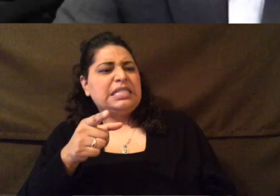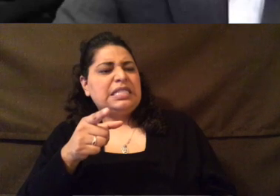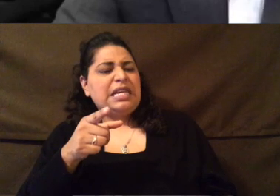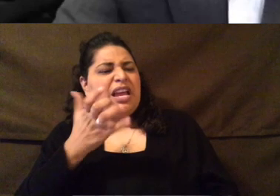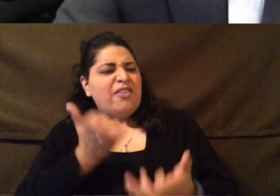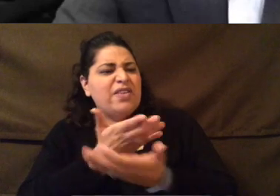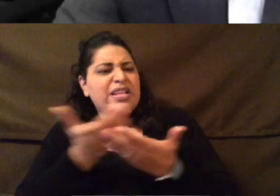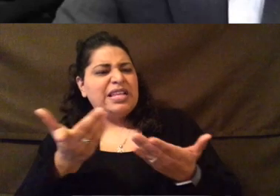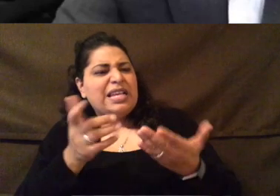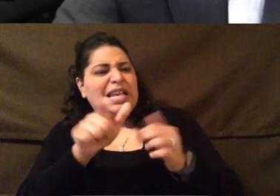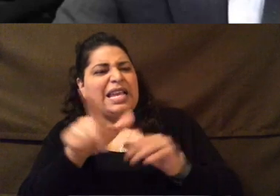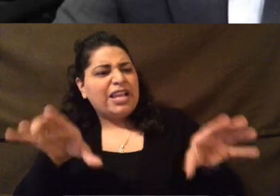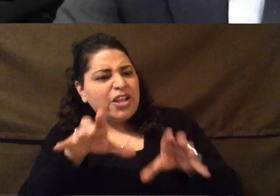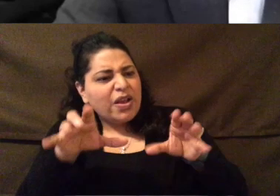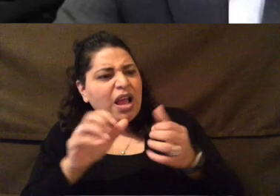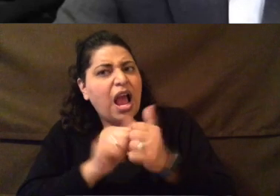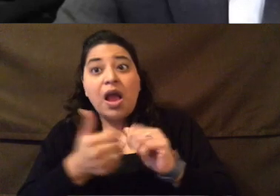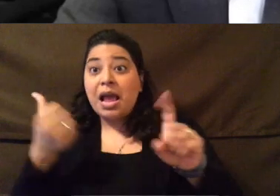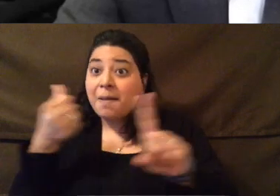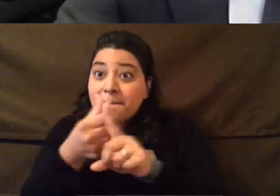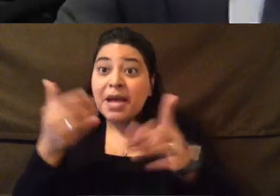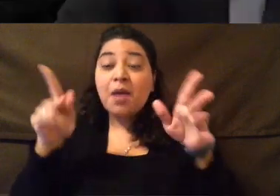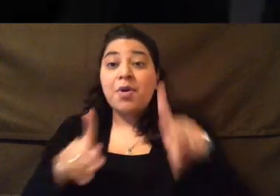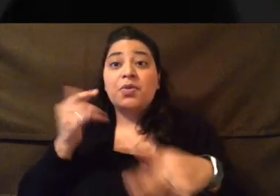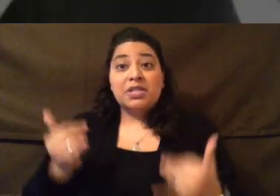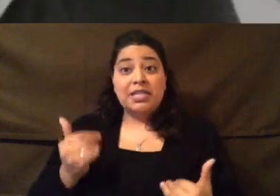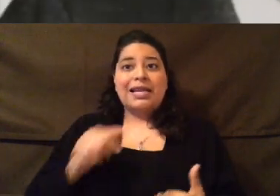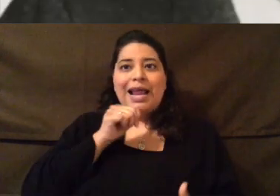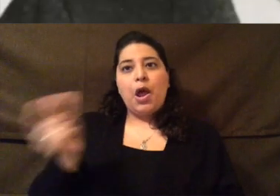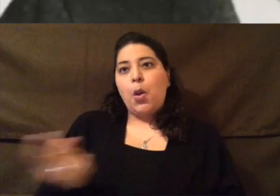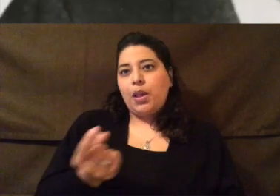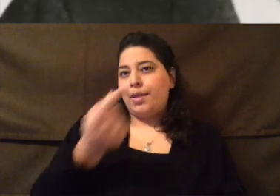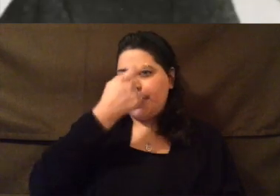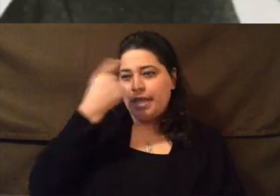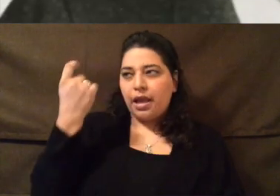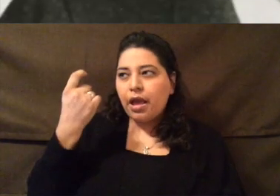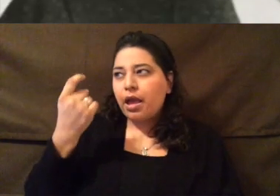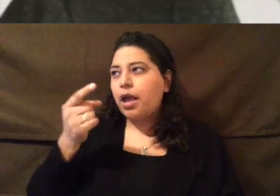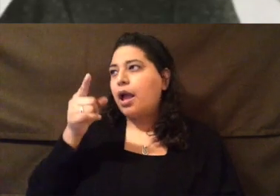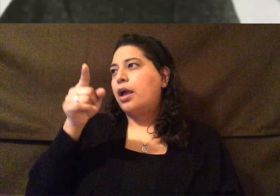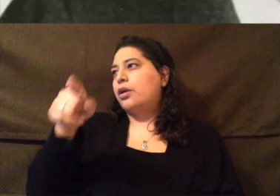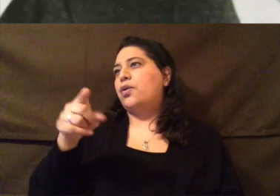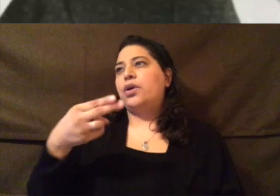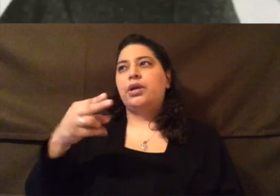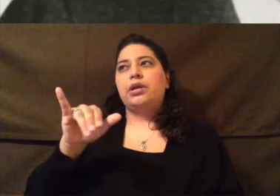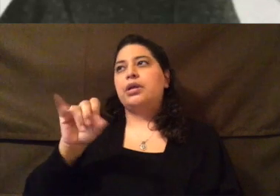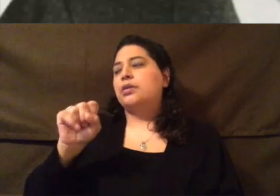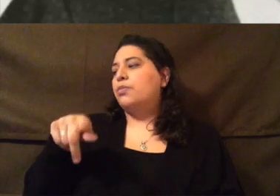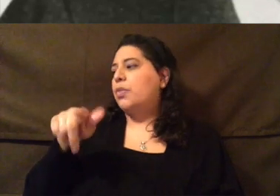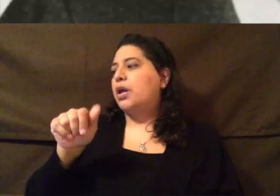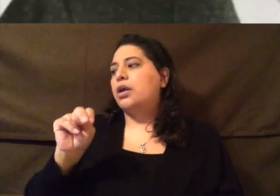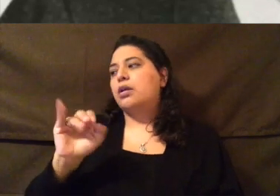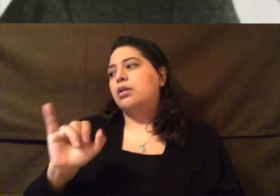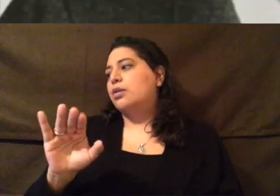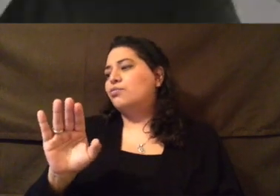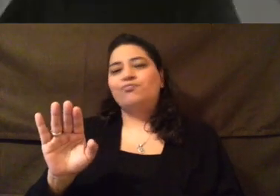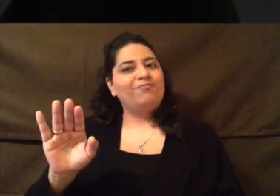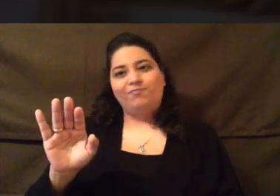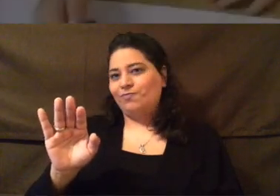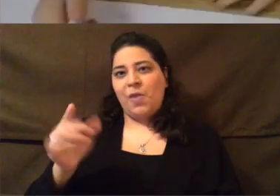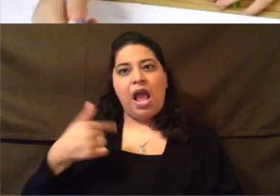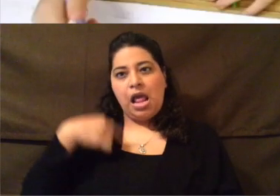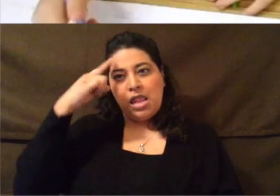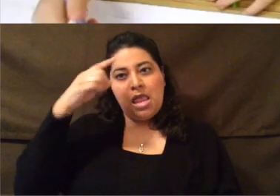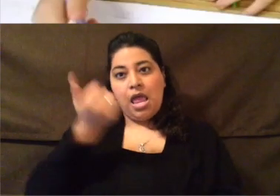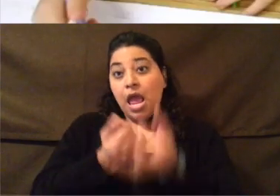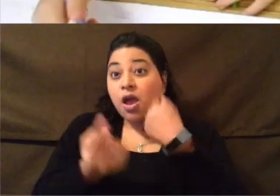realize all the things he did, how it impacts you today. Not just because you're Hispanic.